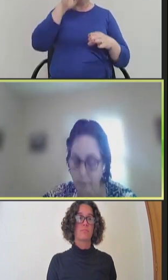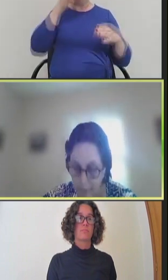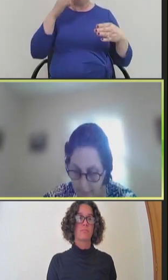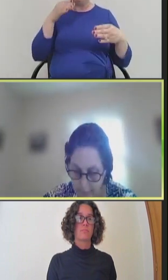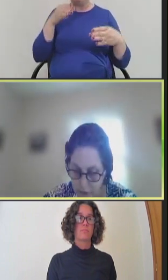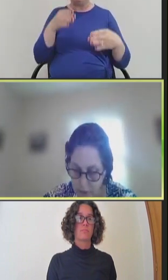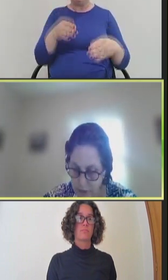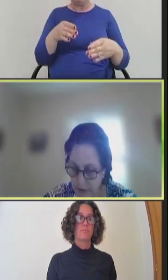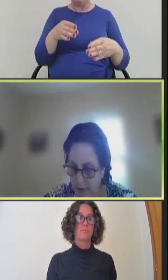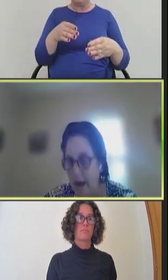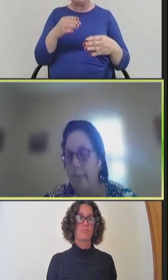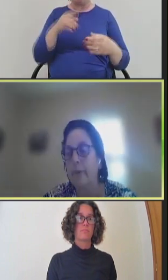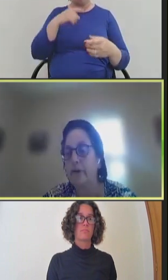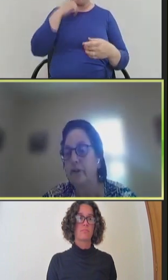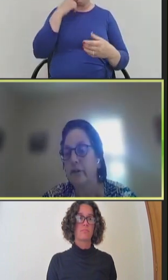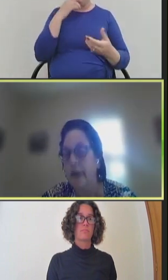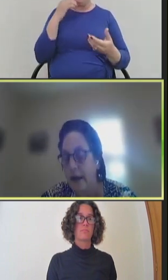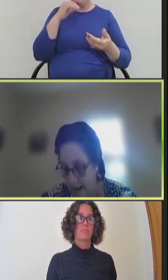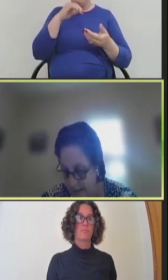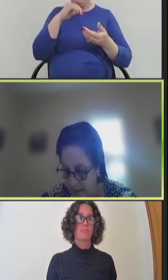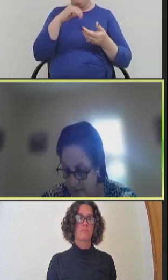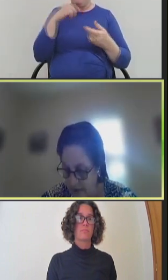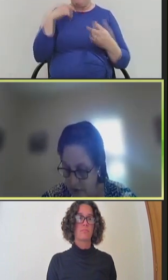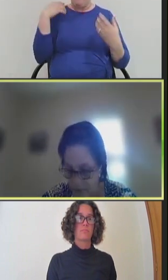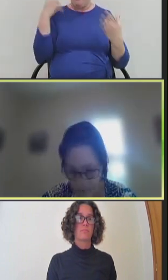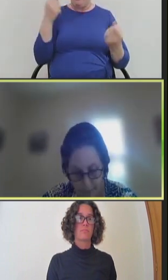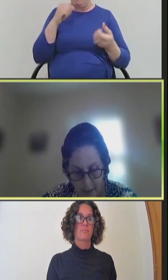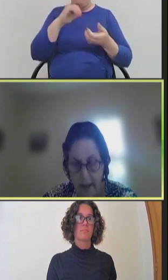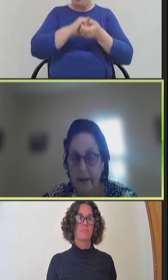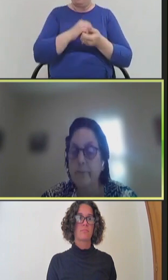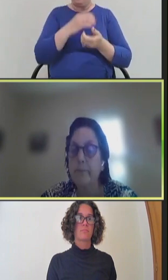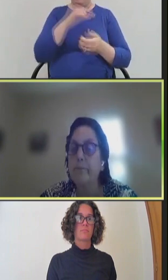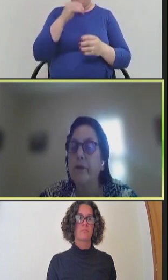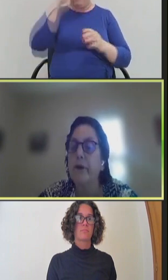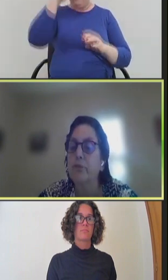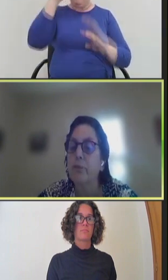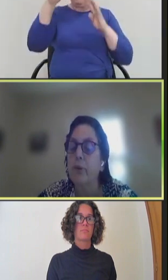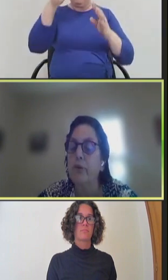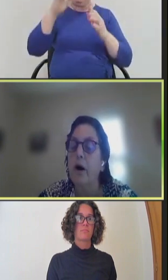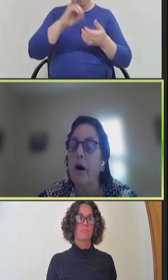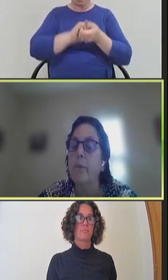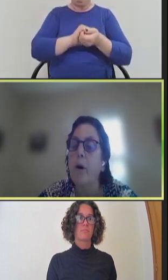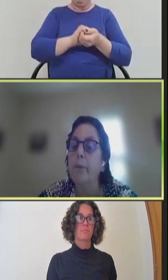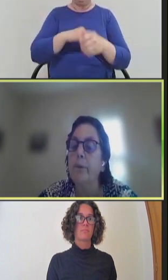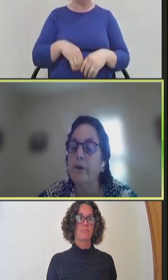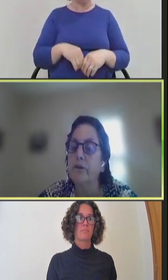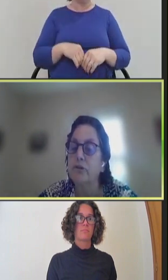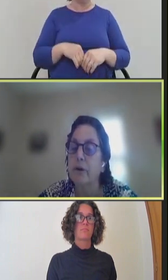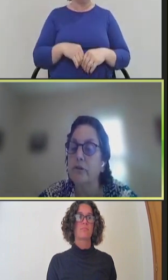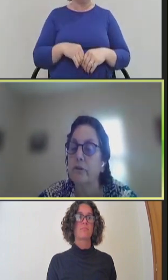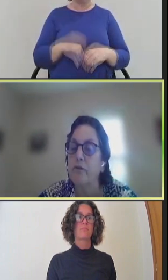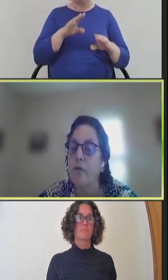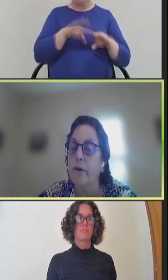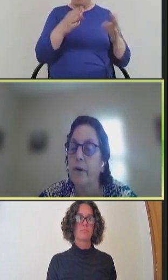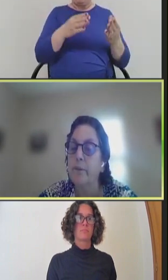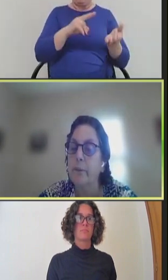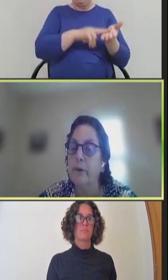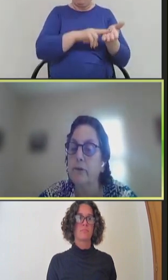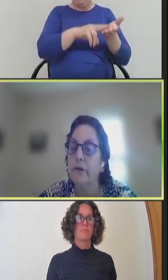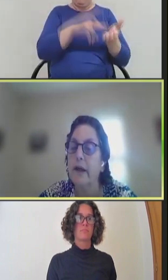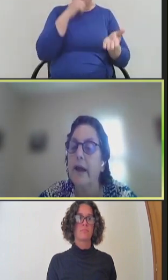public health partnerships, collaboration, and innovation. And there is both open registration